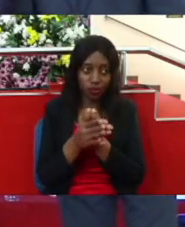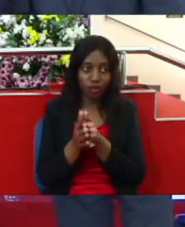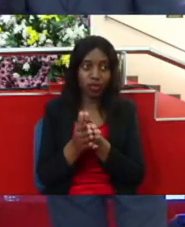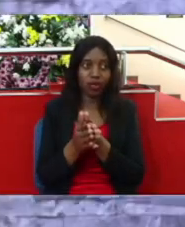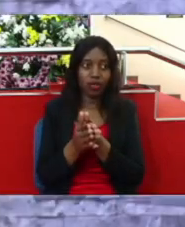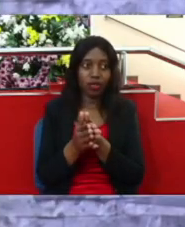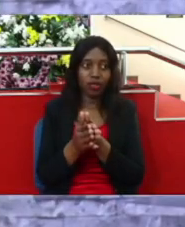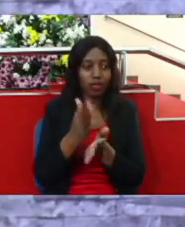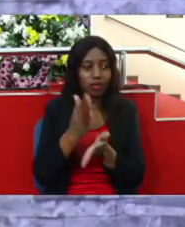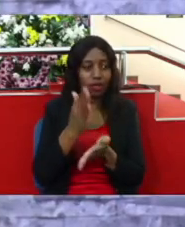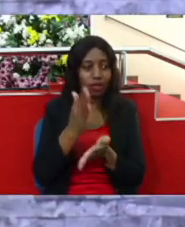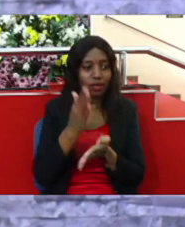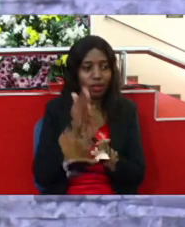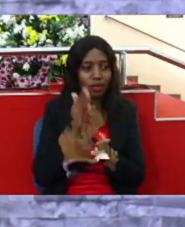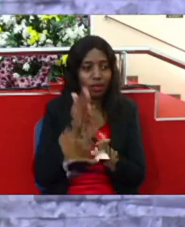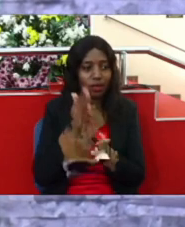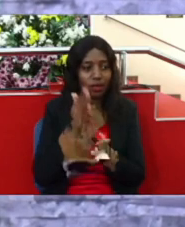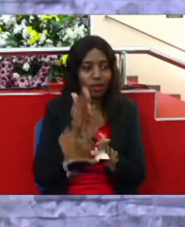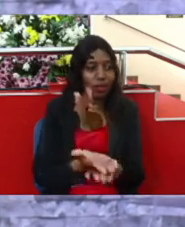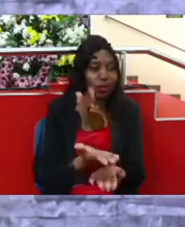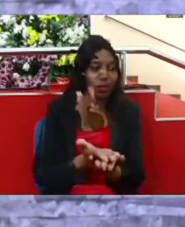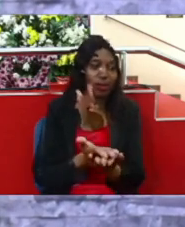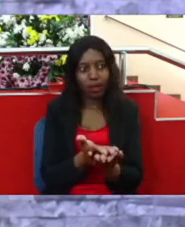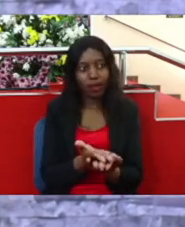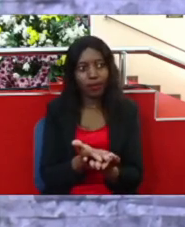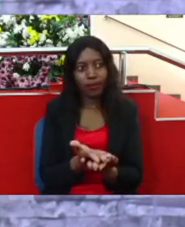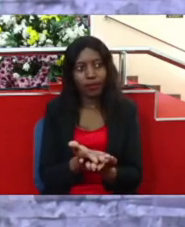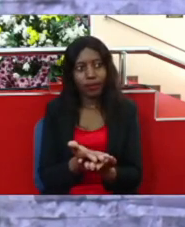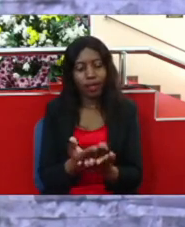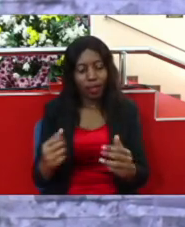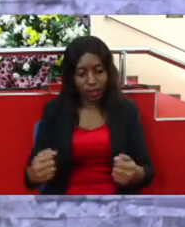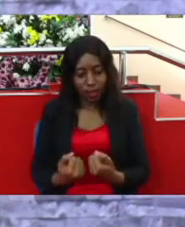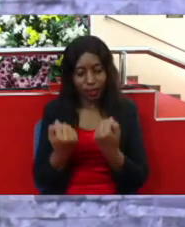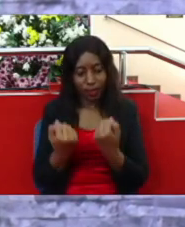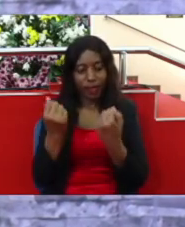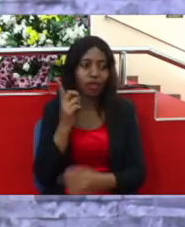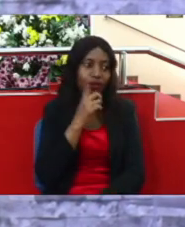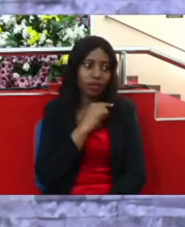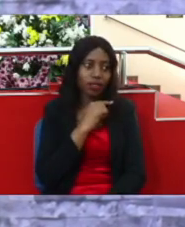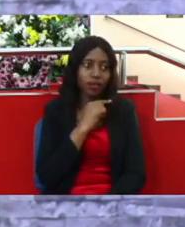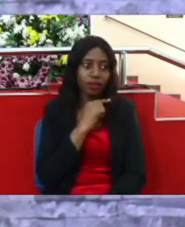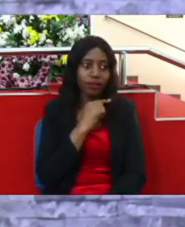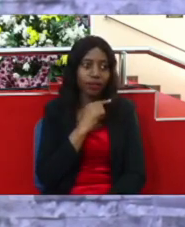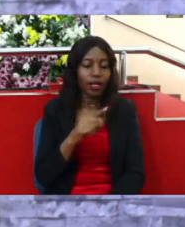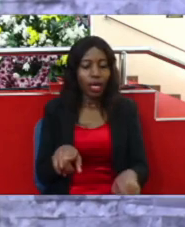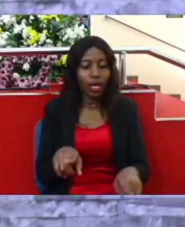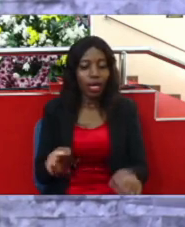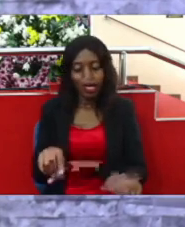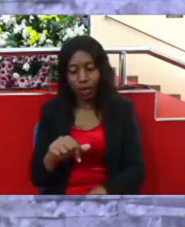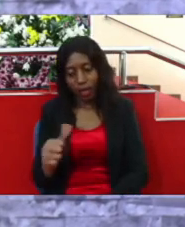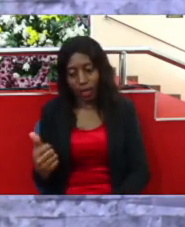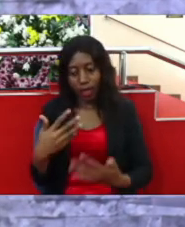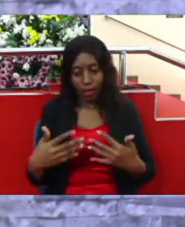credible. It is proven. It actually happened. Of course, the other thing that we learn from this,